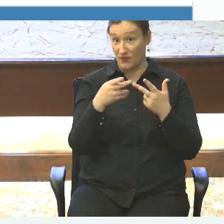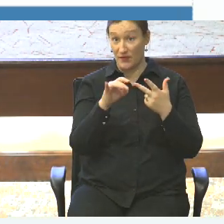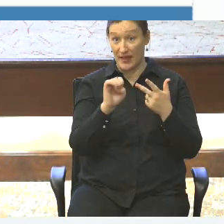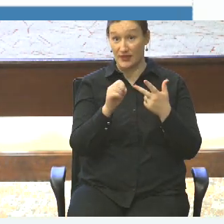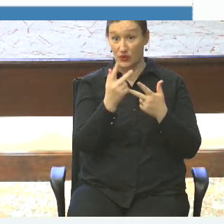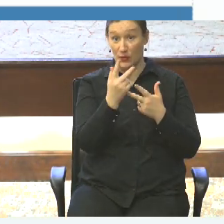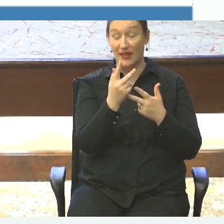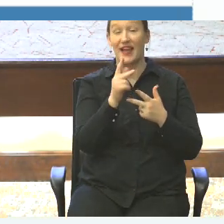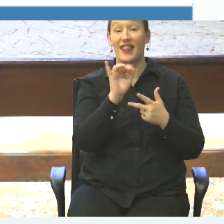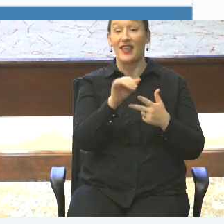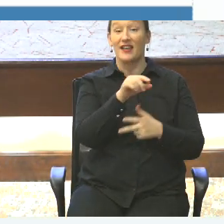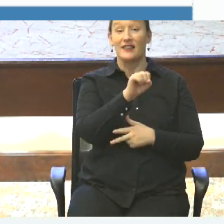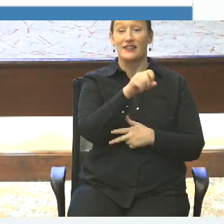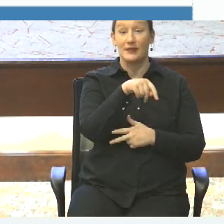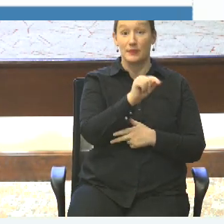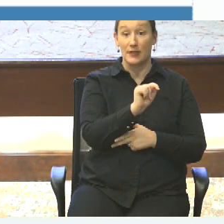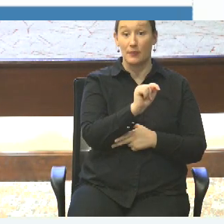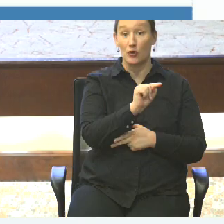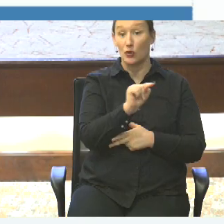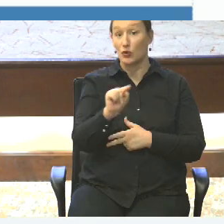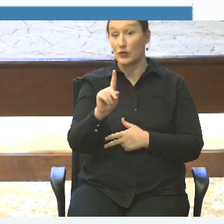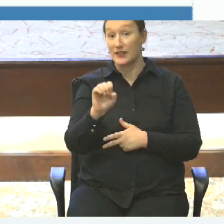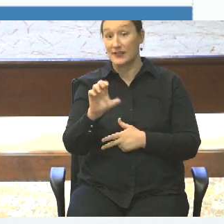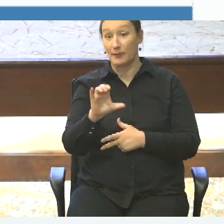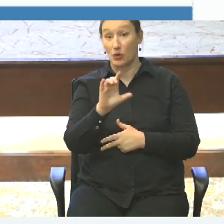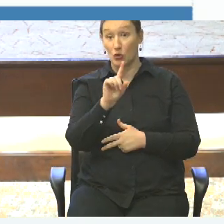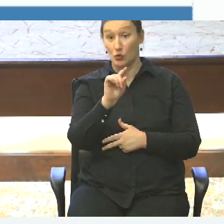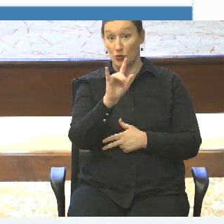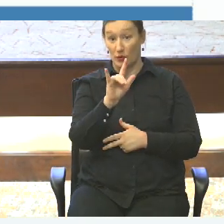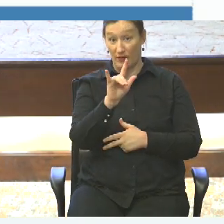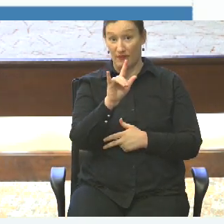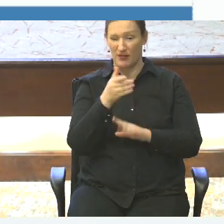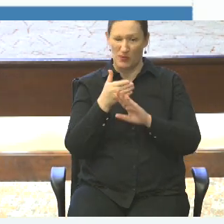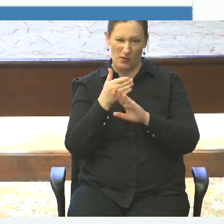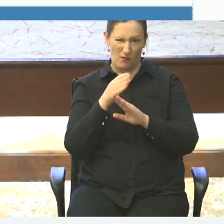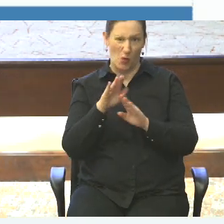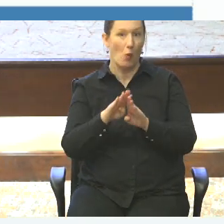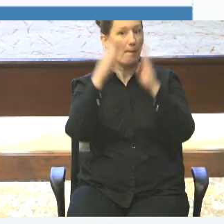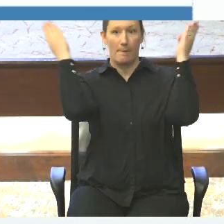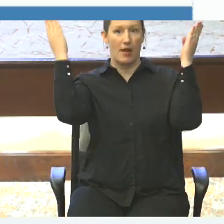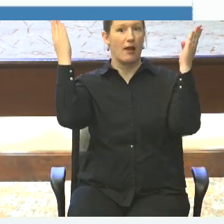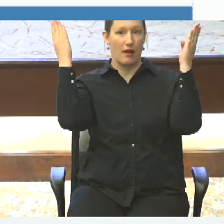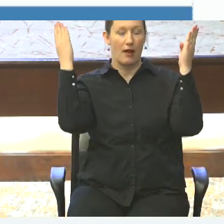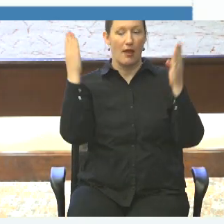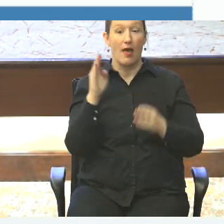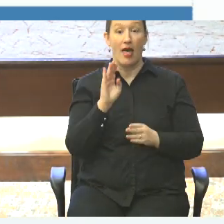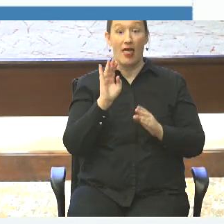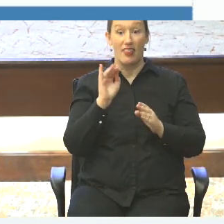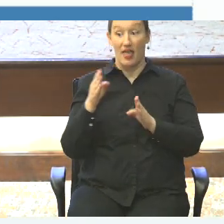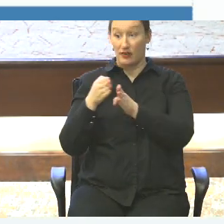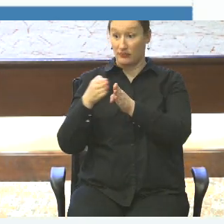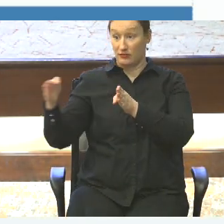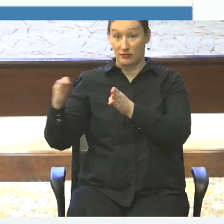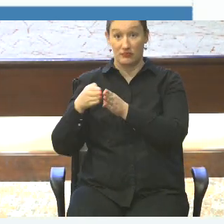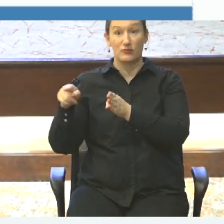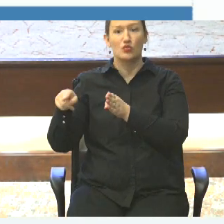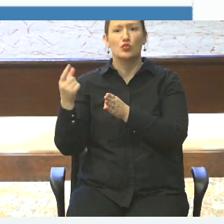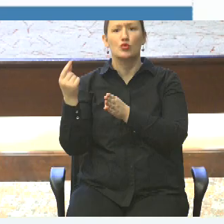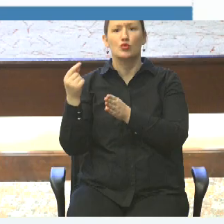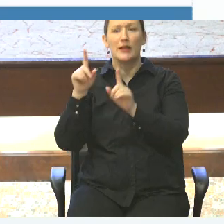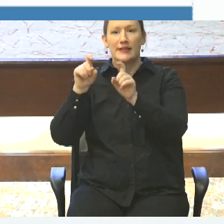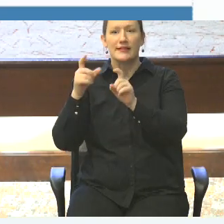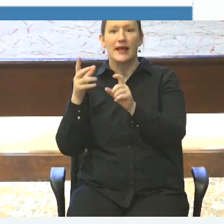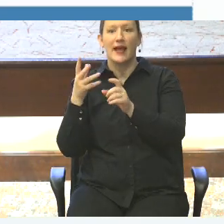from September through December of 2025, right before opening. And for this phase, we would focus on testing and